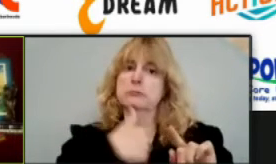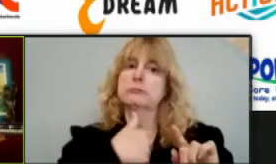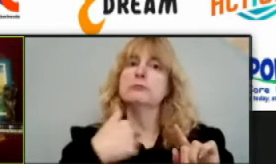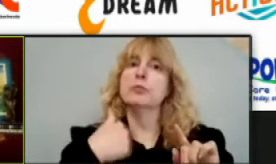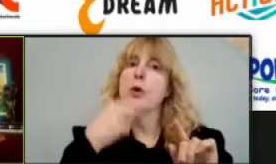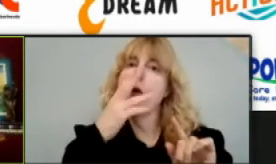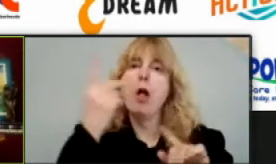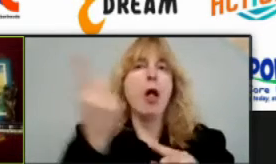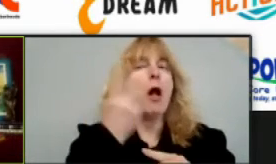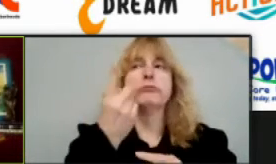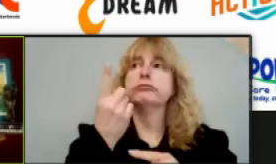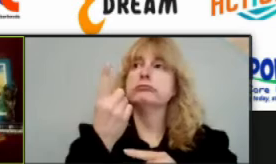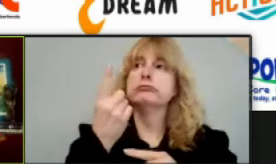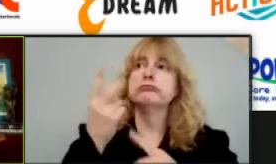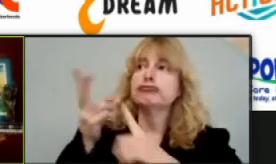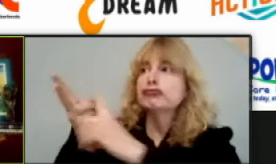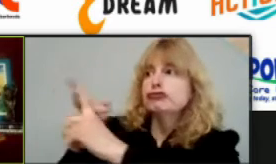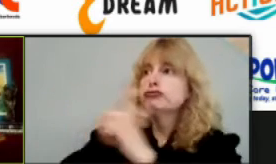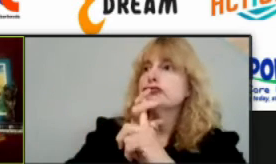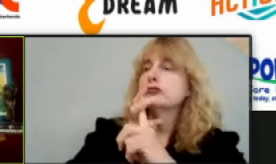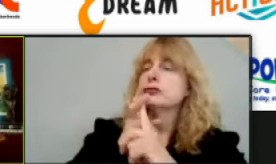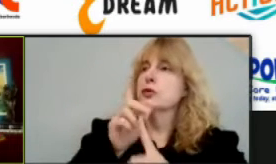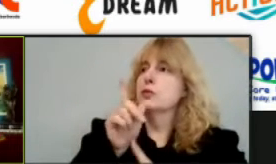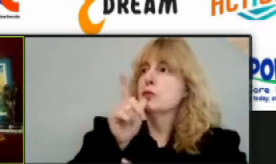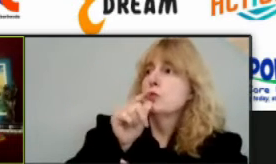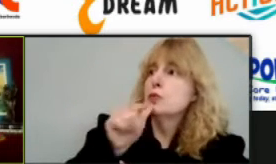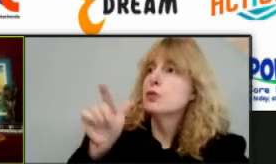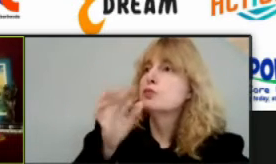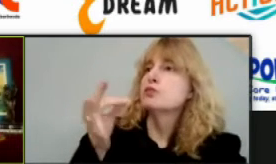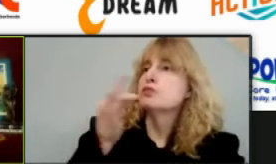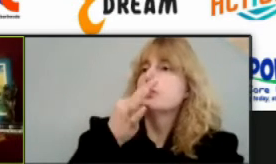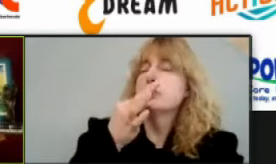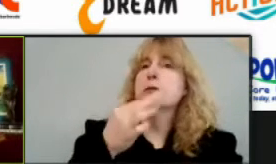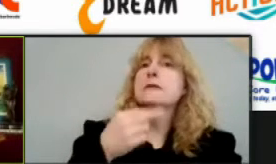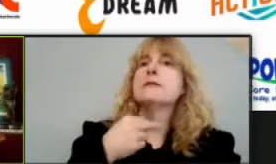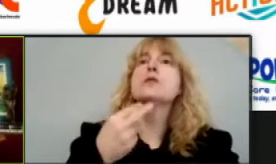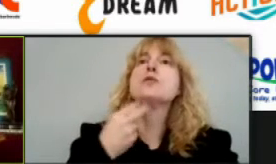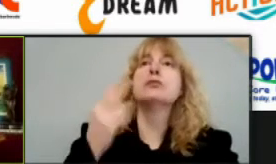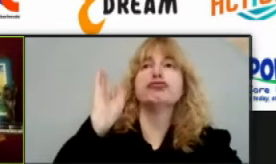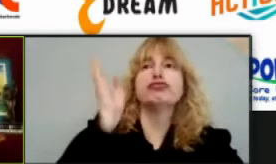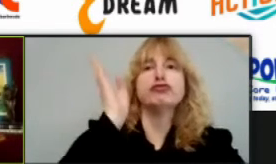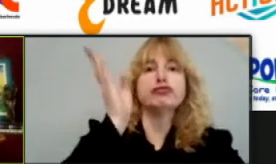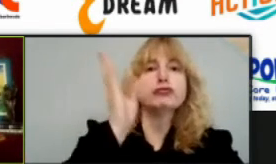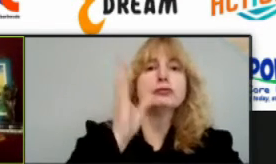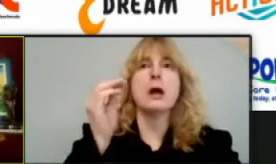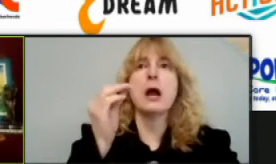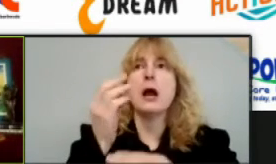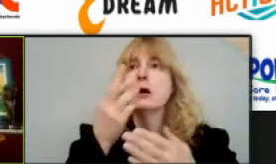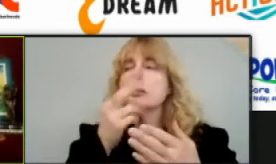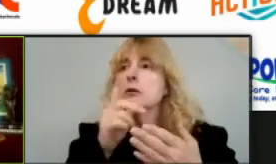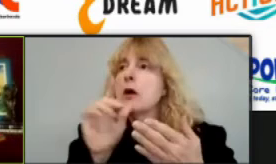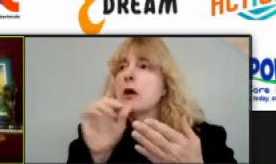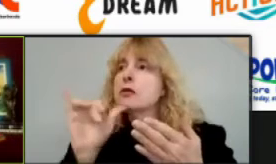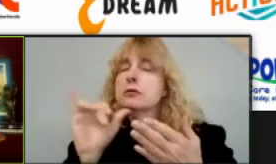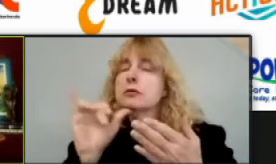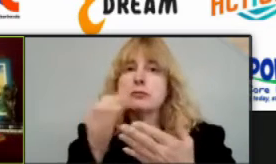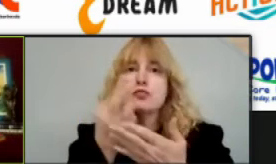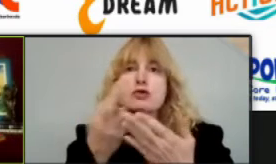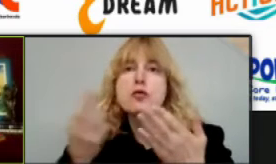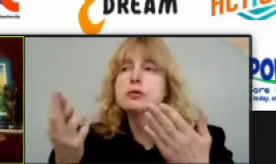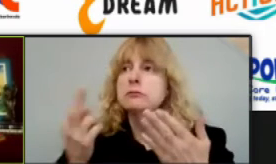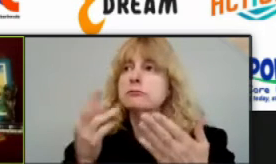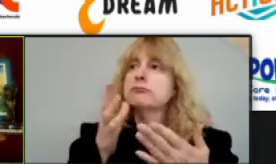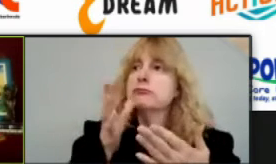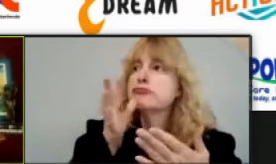you educated and knowledgeable, because we know that knowledge is power, we also want to hear from you.